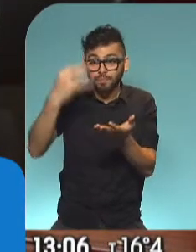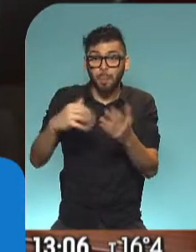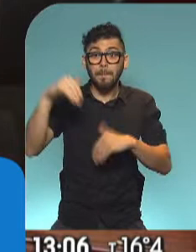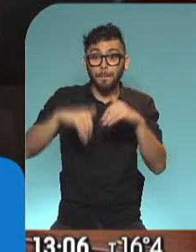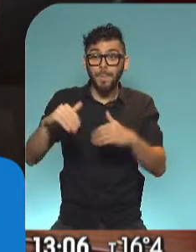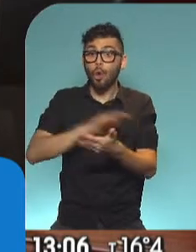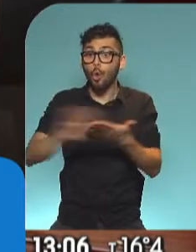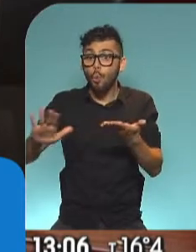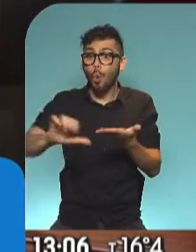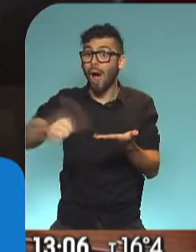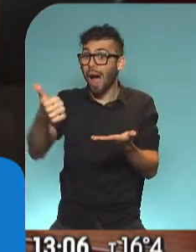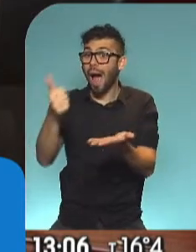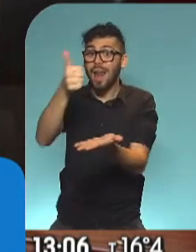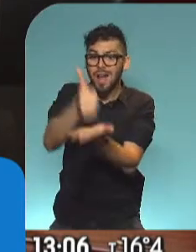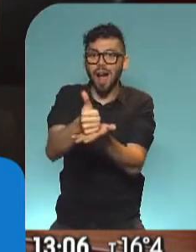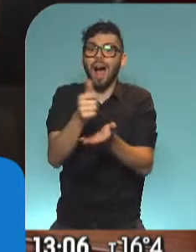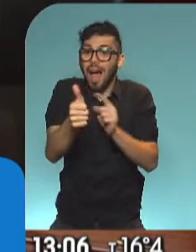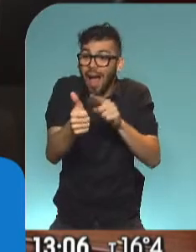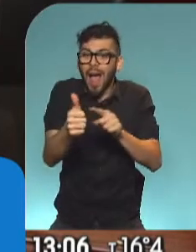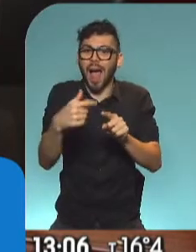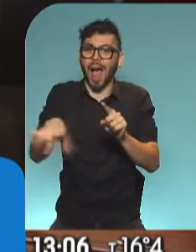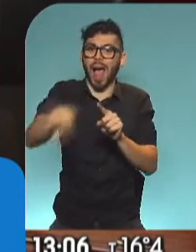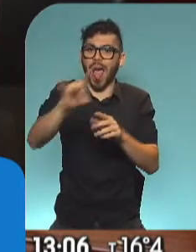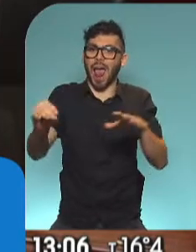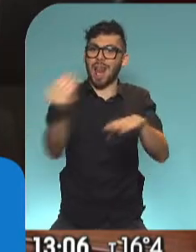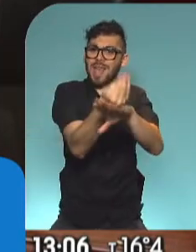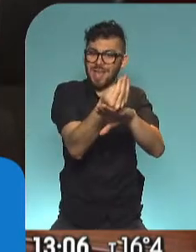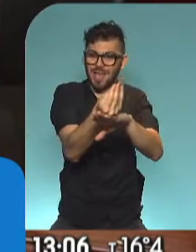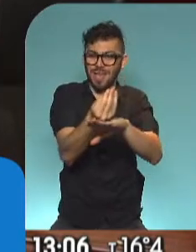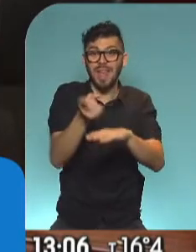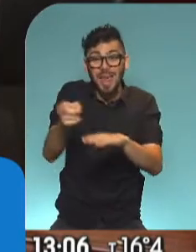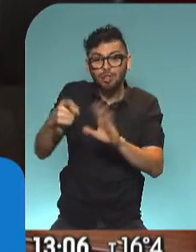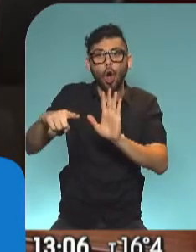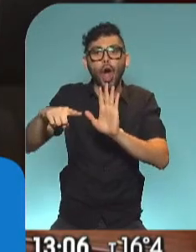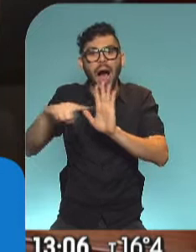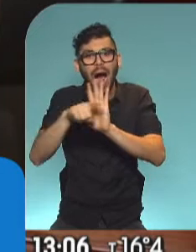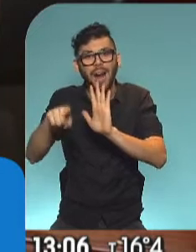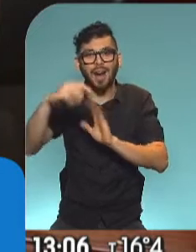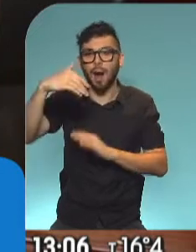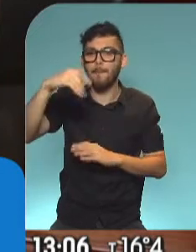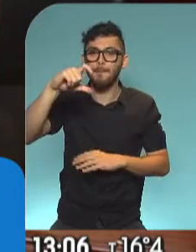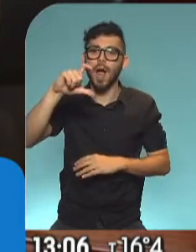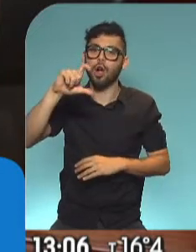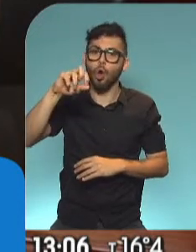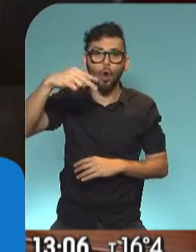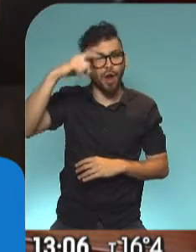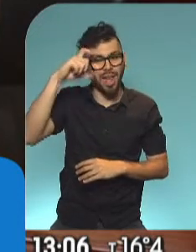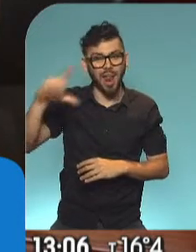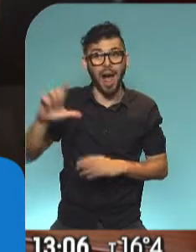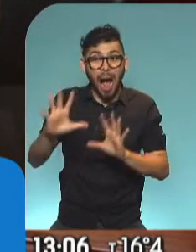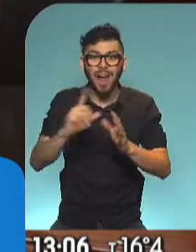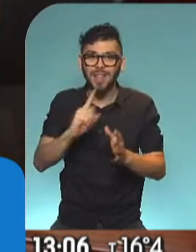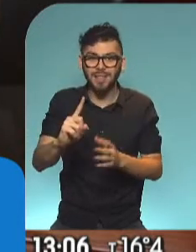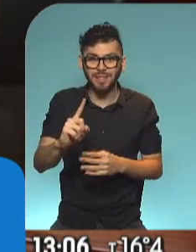president. This is the McConnell rule. The McConnell rule. This is the principle that